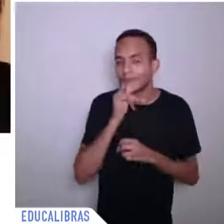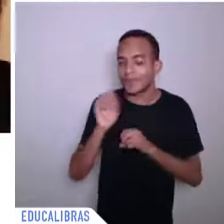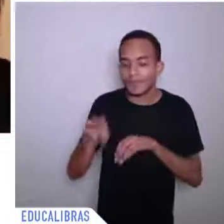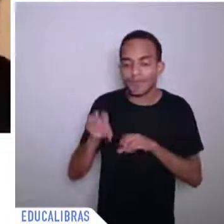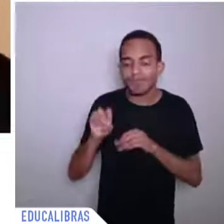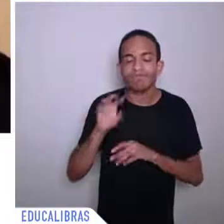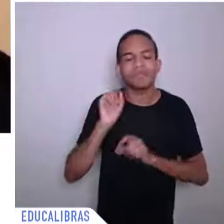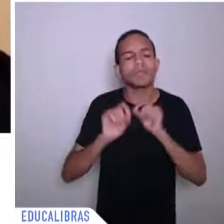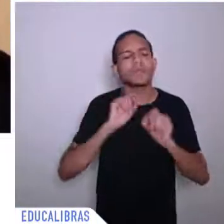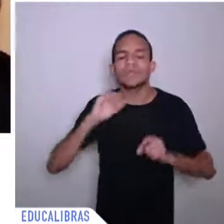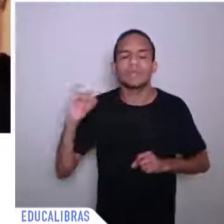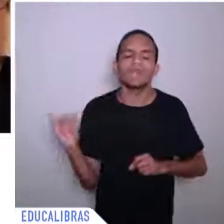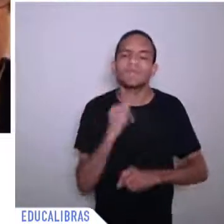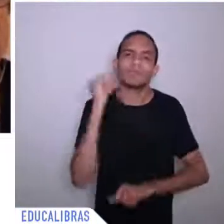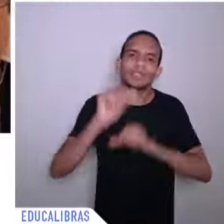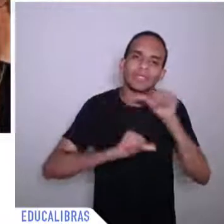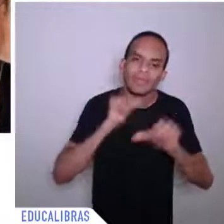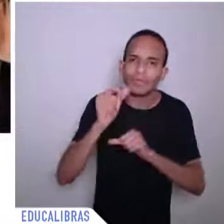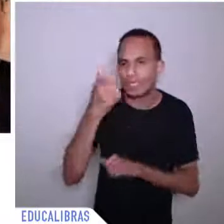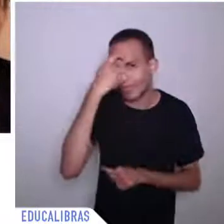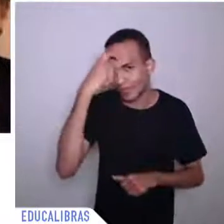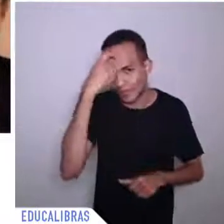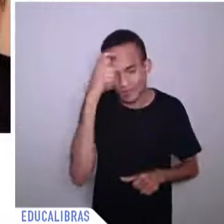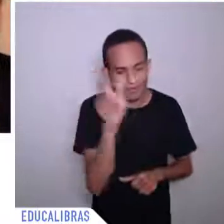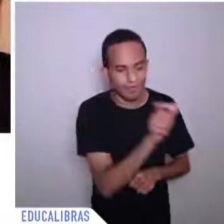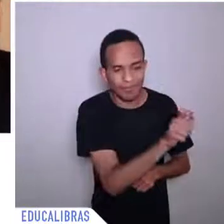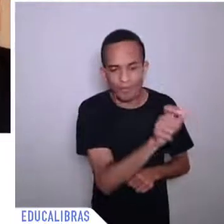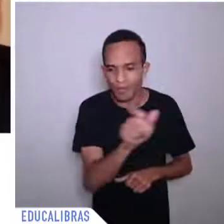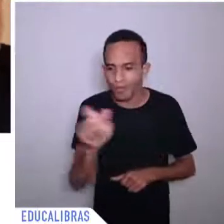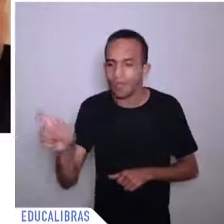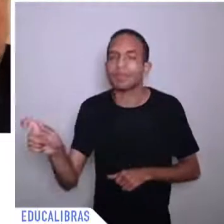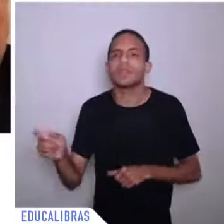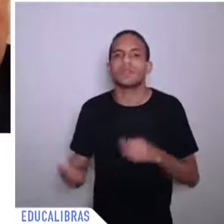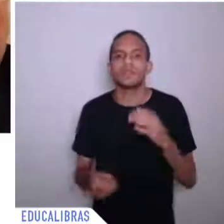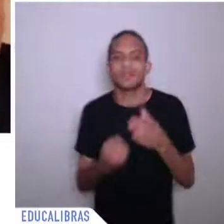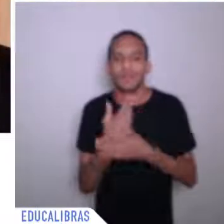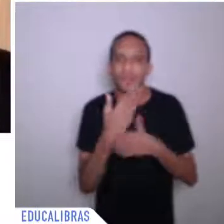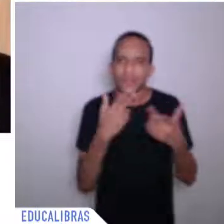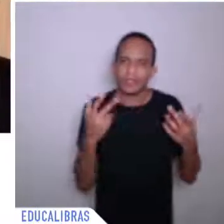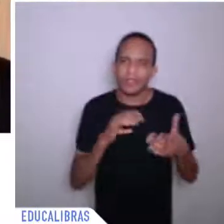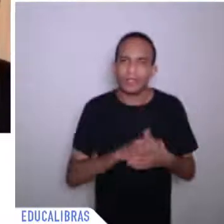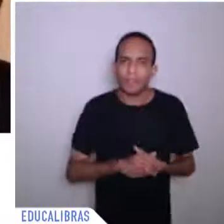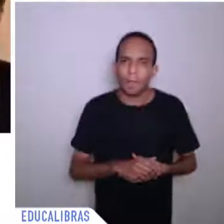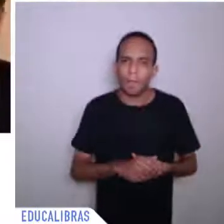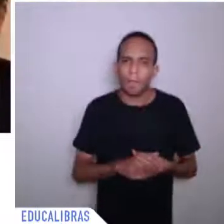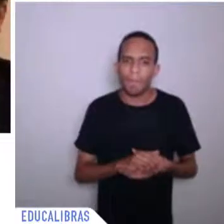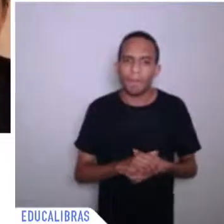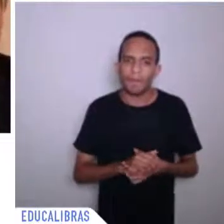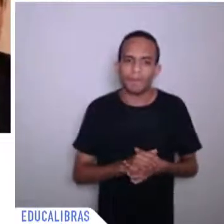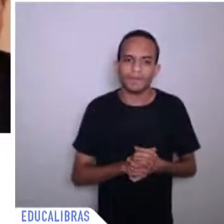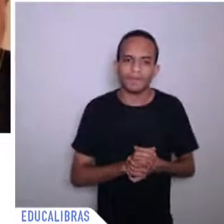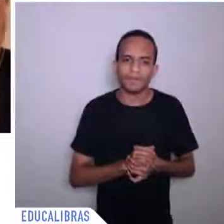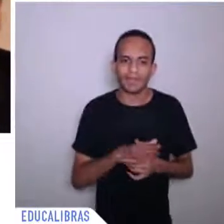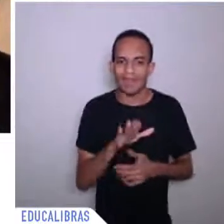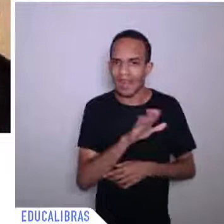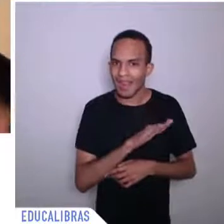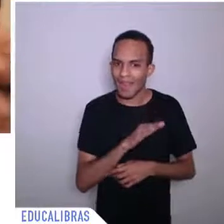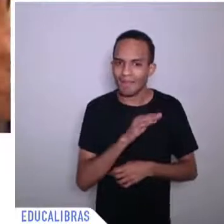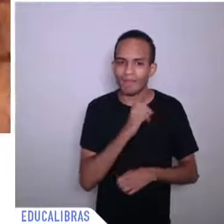to challenge yourself. Education is challenge for this perspective.